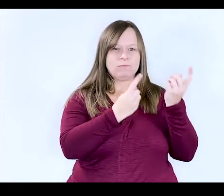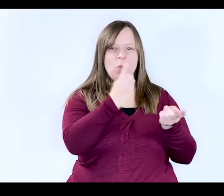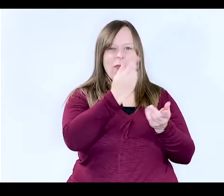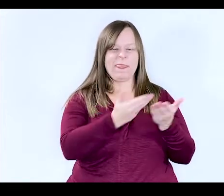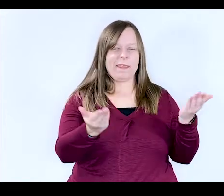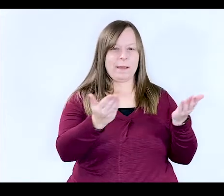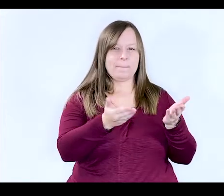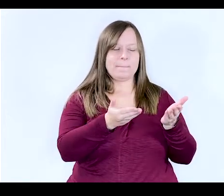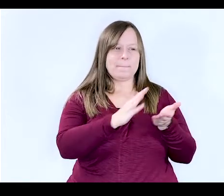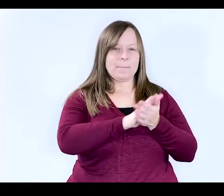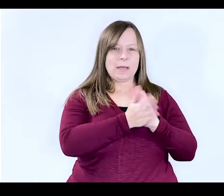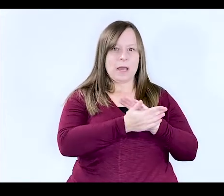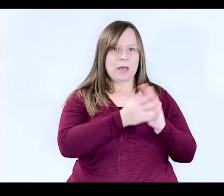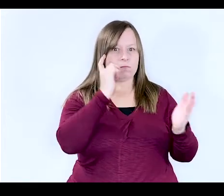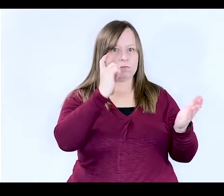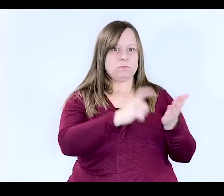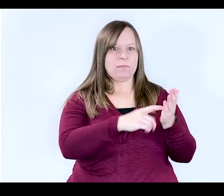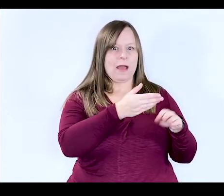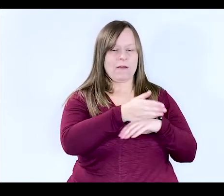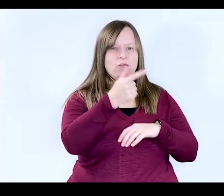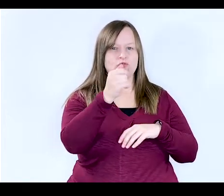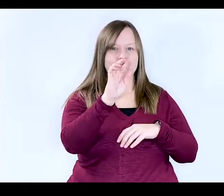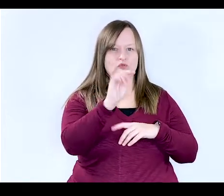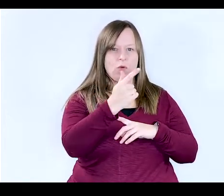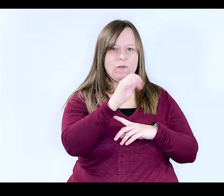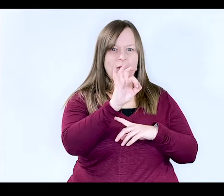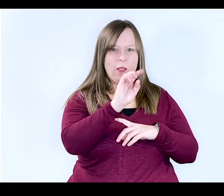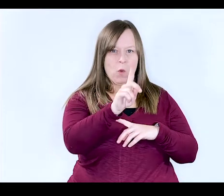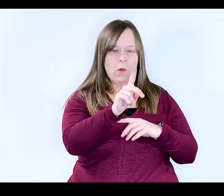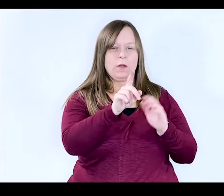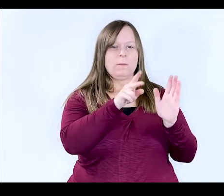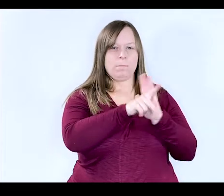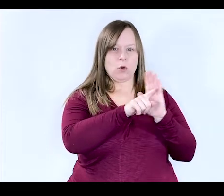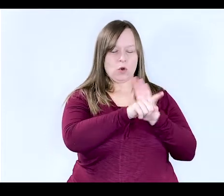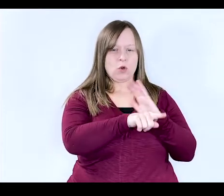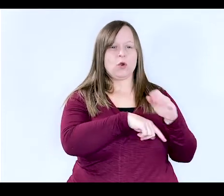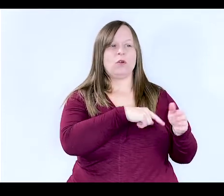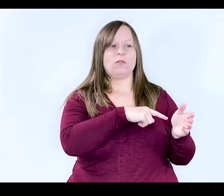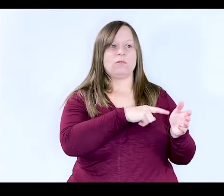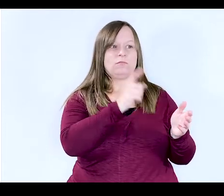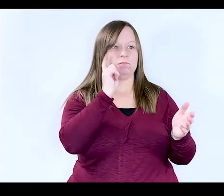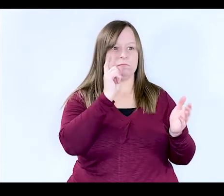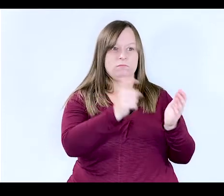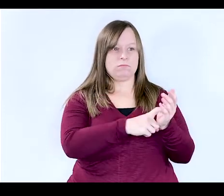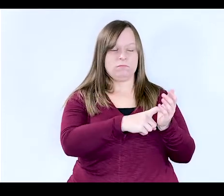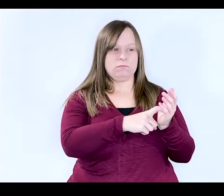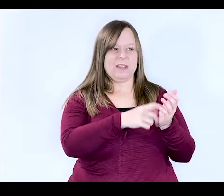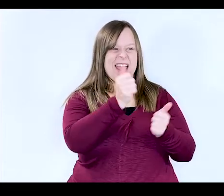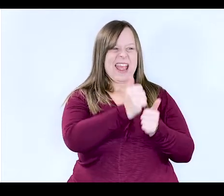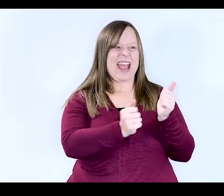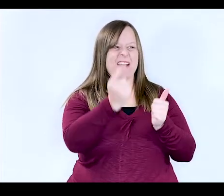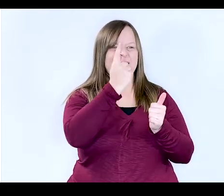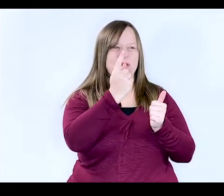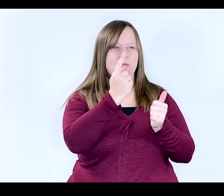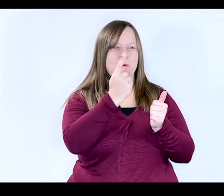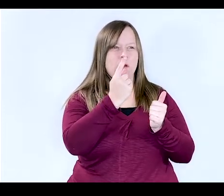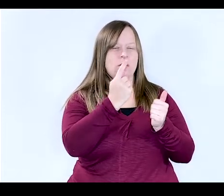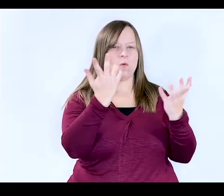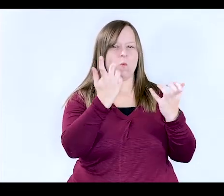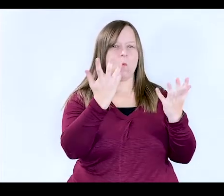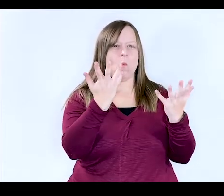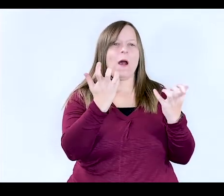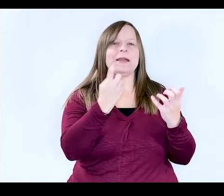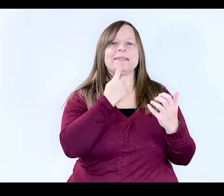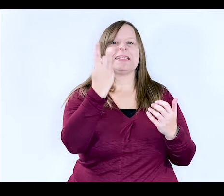that became very apparent after the George Floyd murder especially was that everybody had something